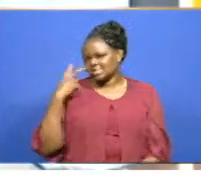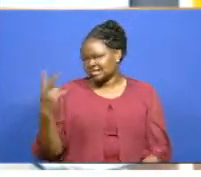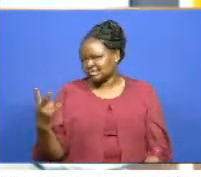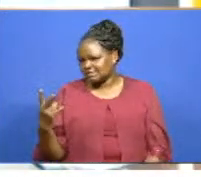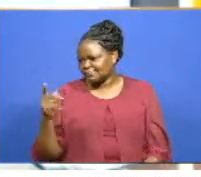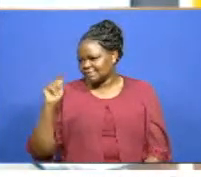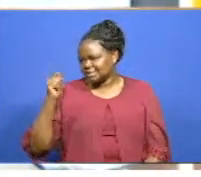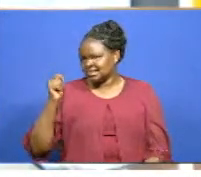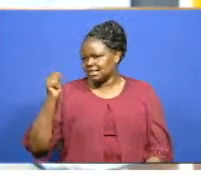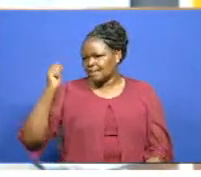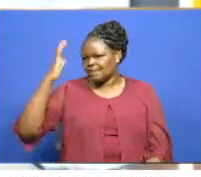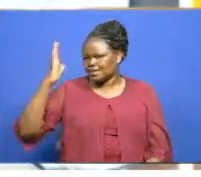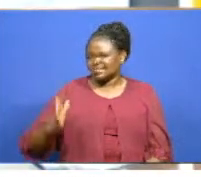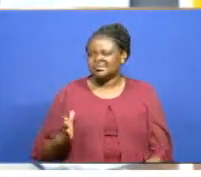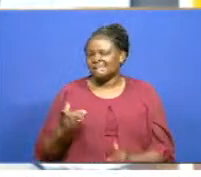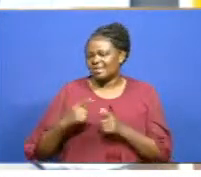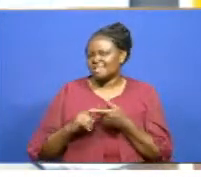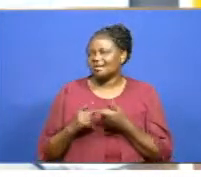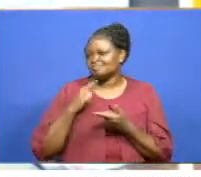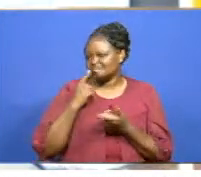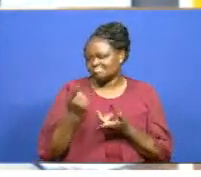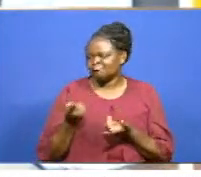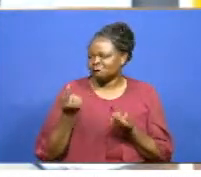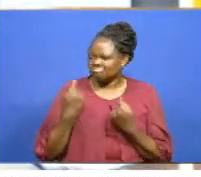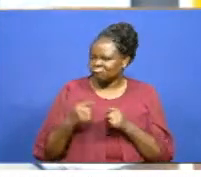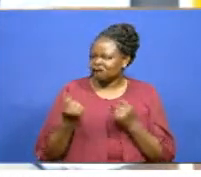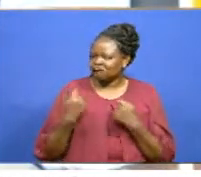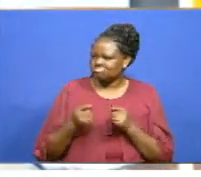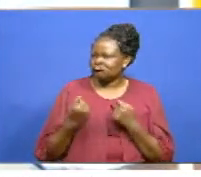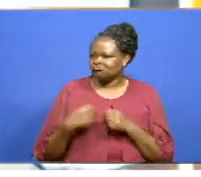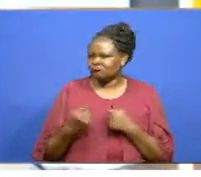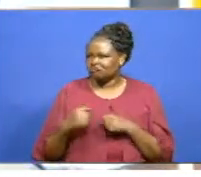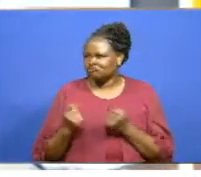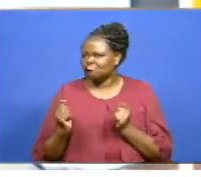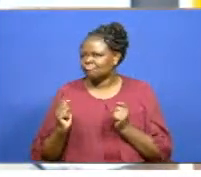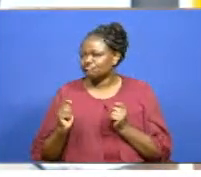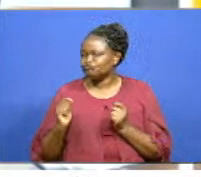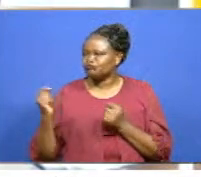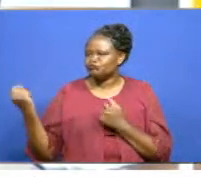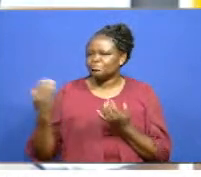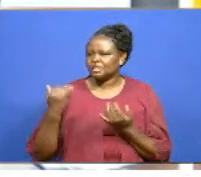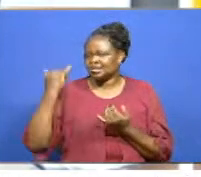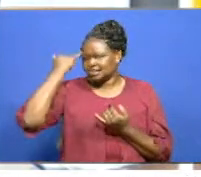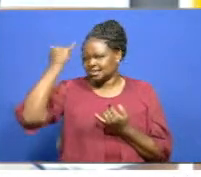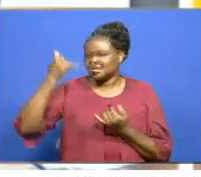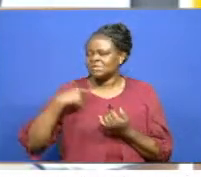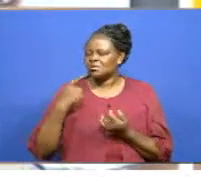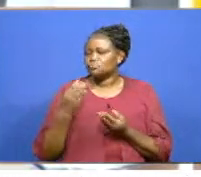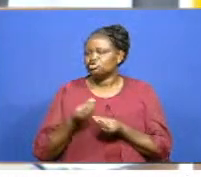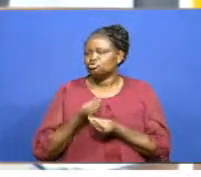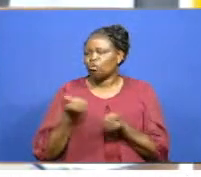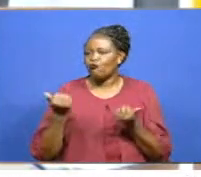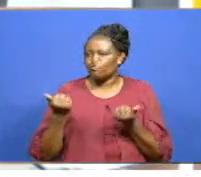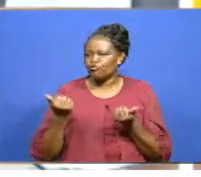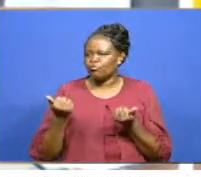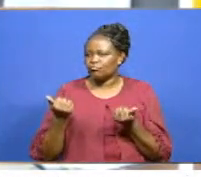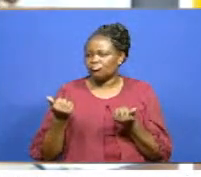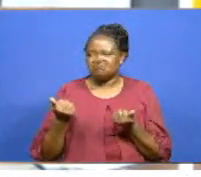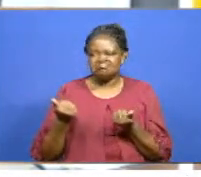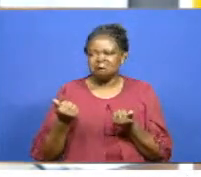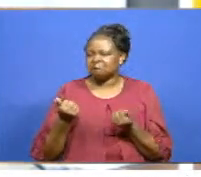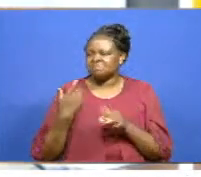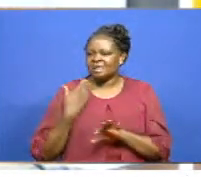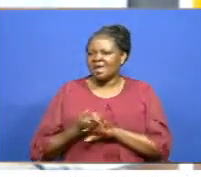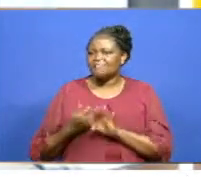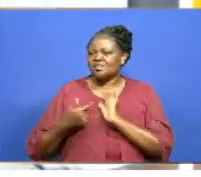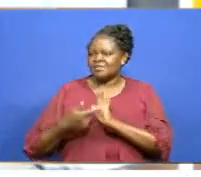key politicians, and you see they try to miff that idea and say we are solving it. Even you saw how Oparanya did that.